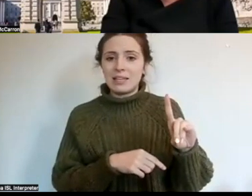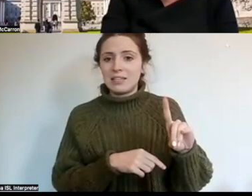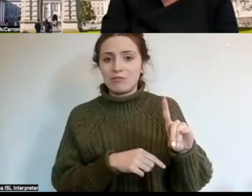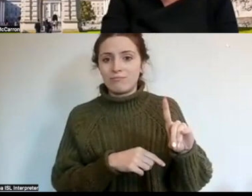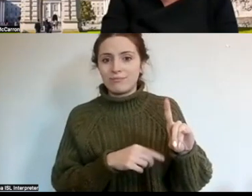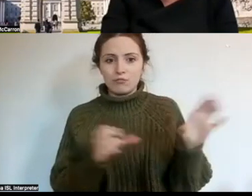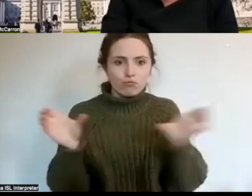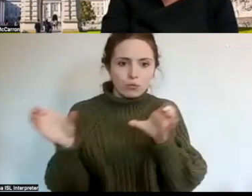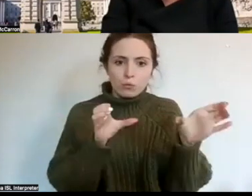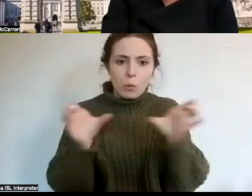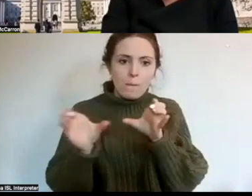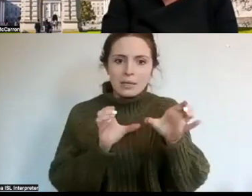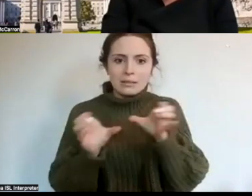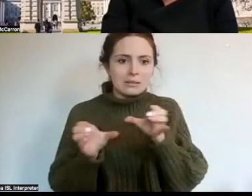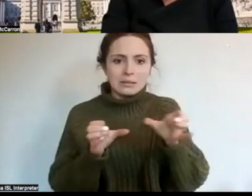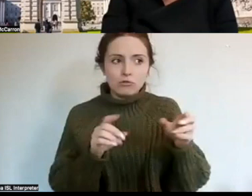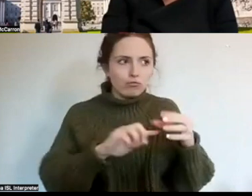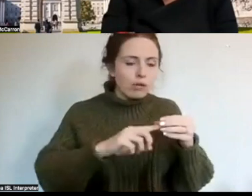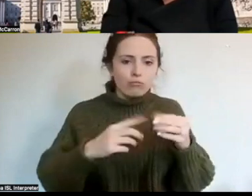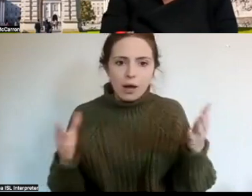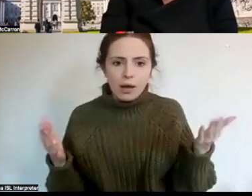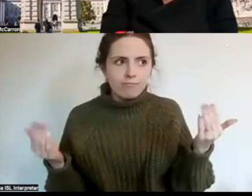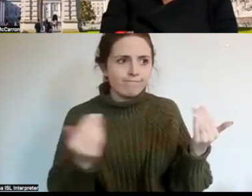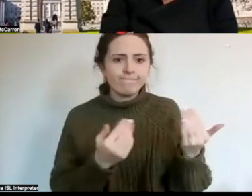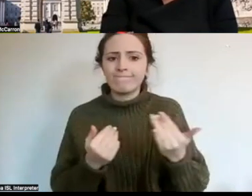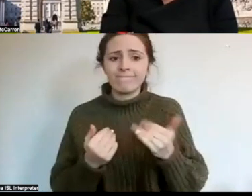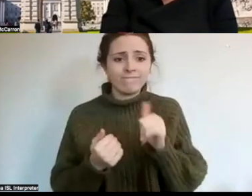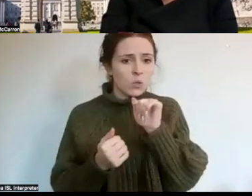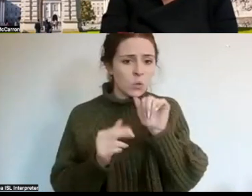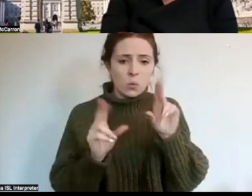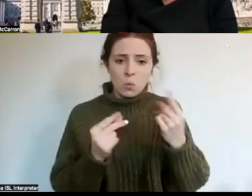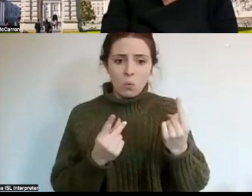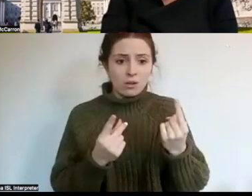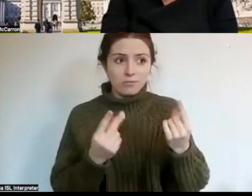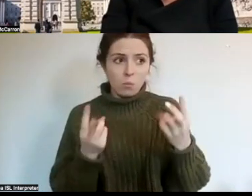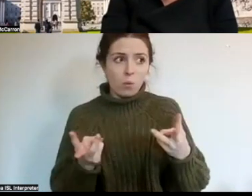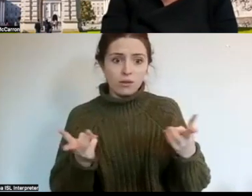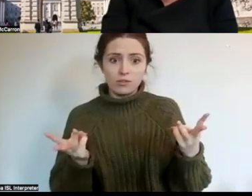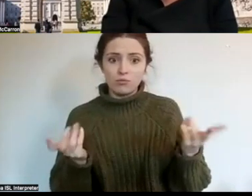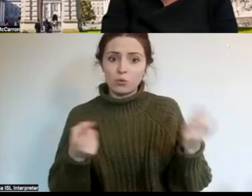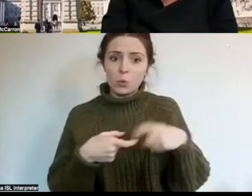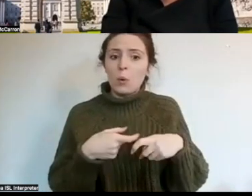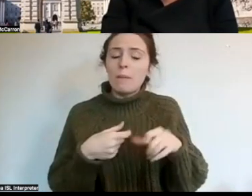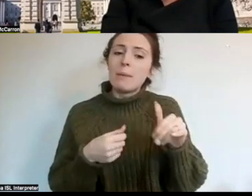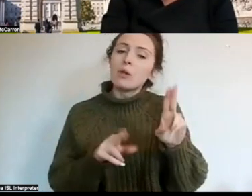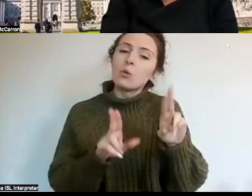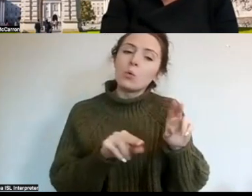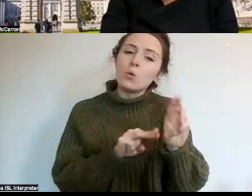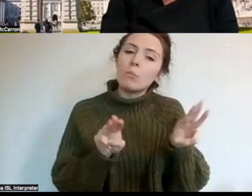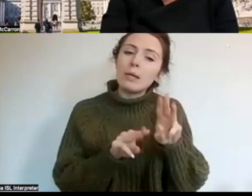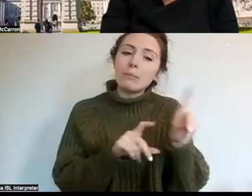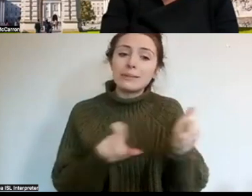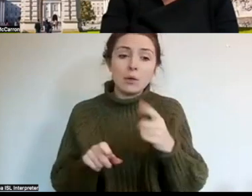and not getting any applicants at all, or just getting new recruits who just stayed for a year. There was a